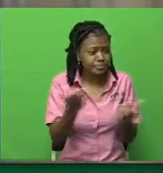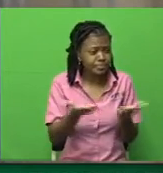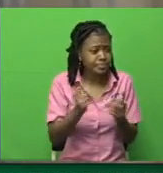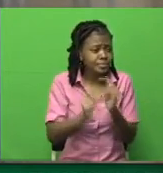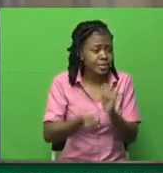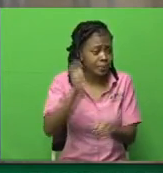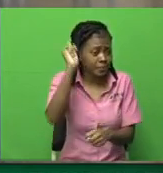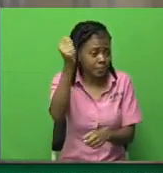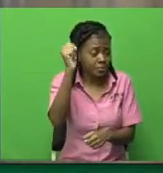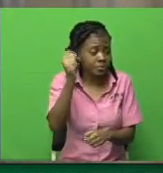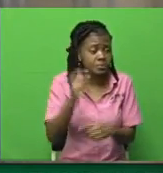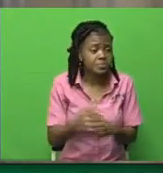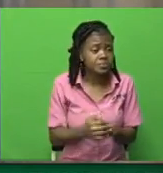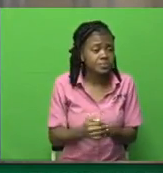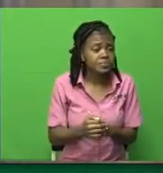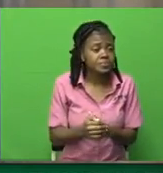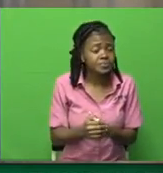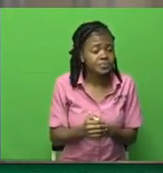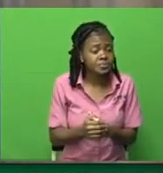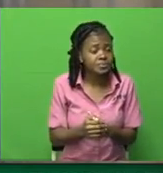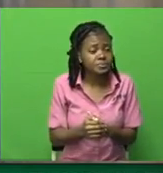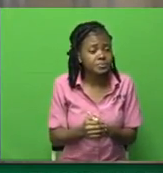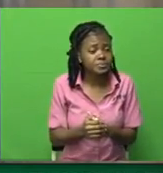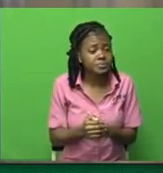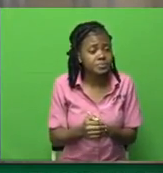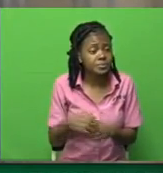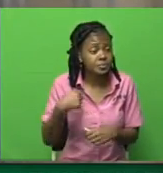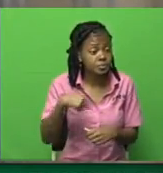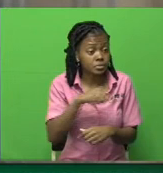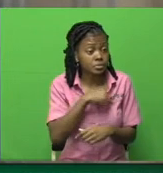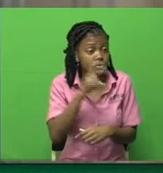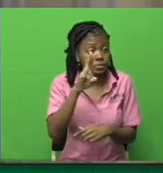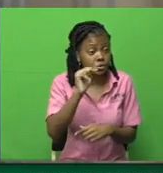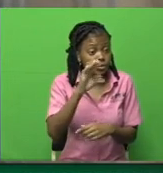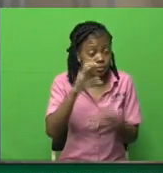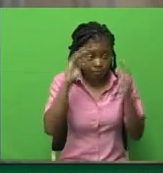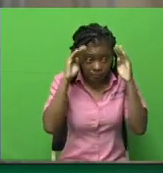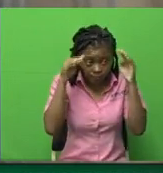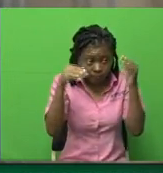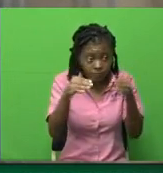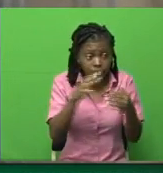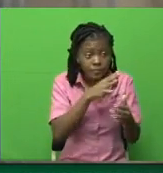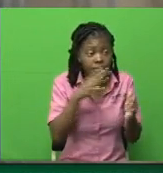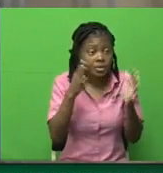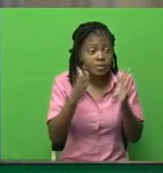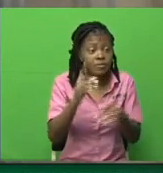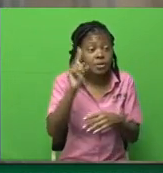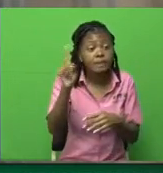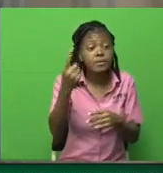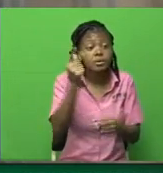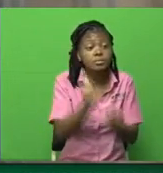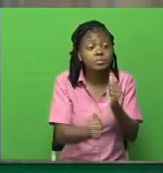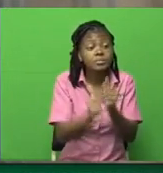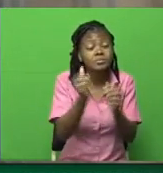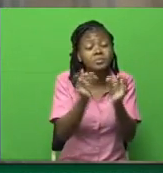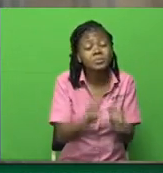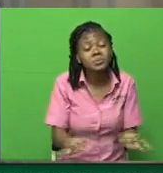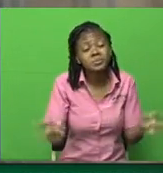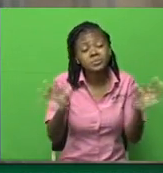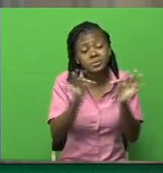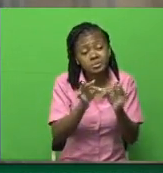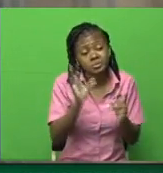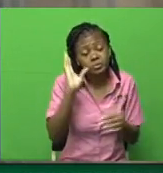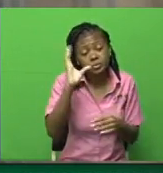we place agriculture as a central pillar of a diversification strategy this would lead to massive job